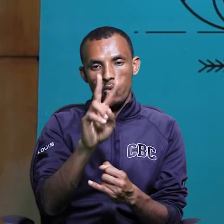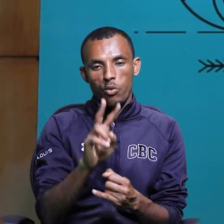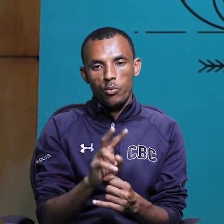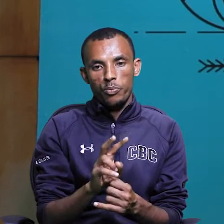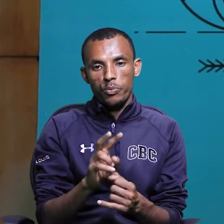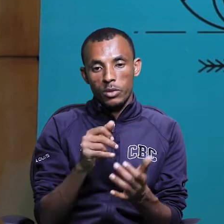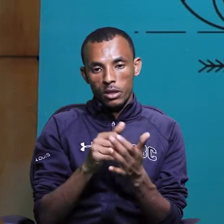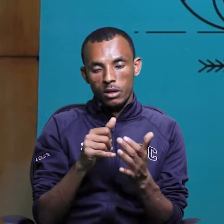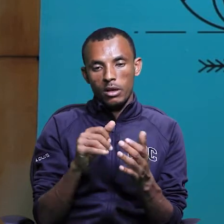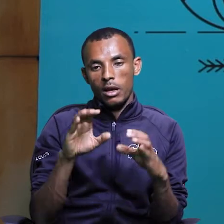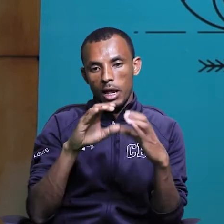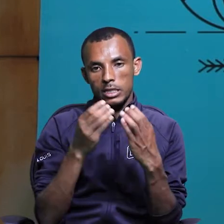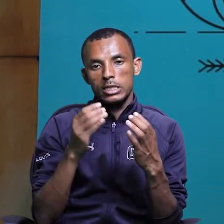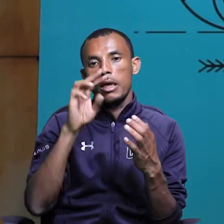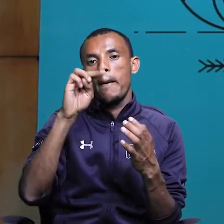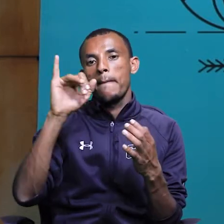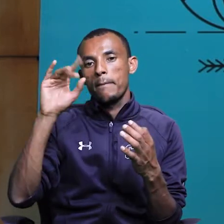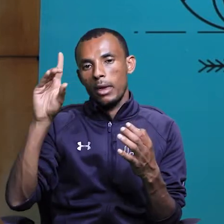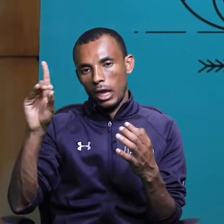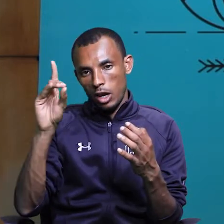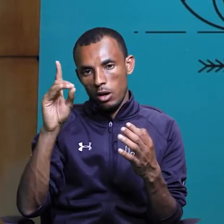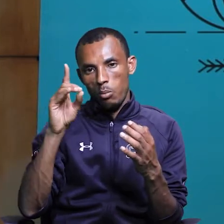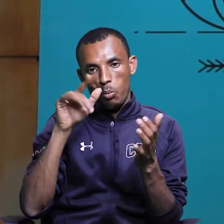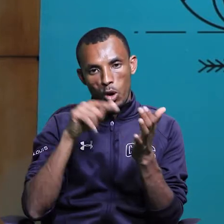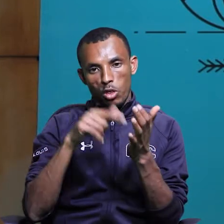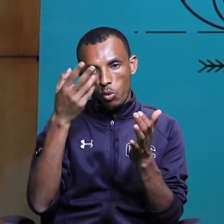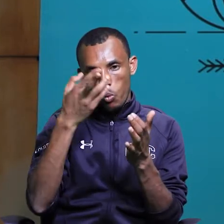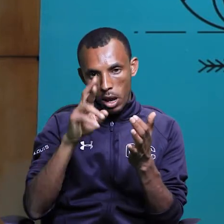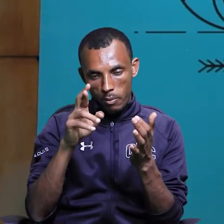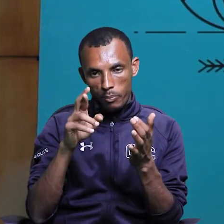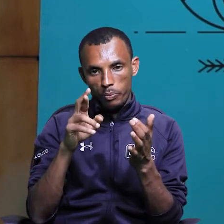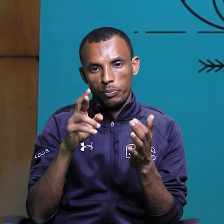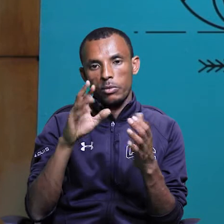midpoint. Class mark.